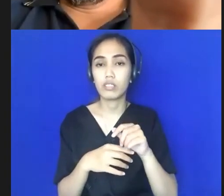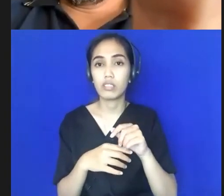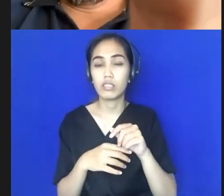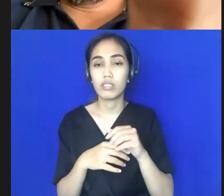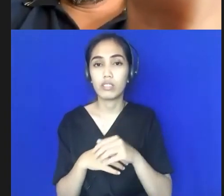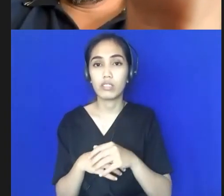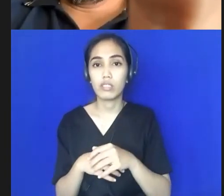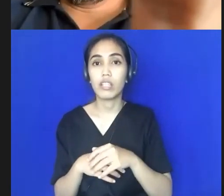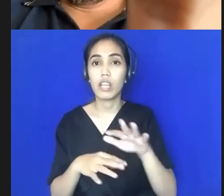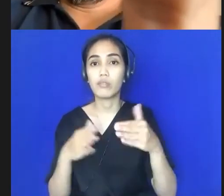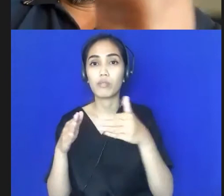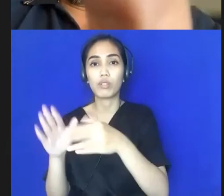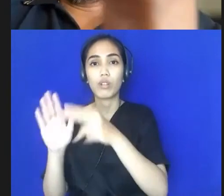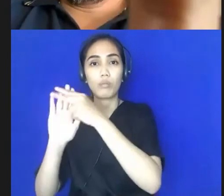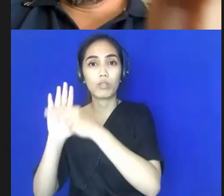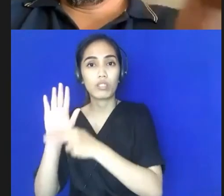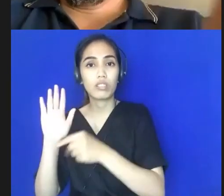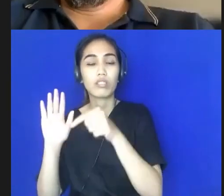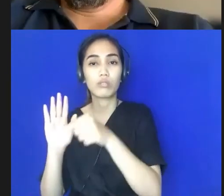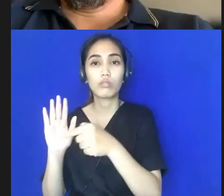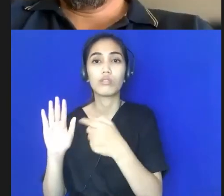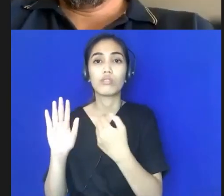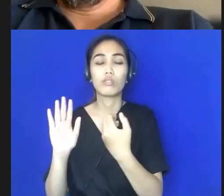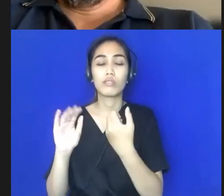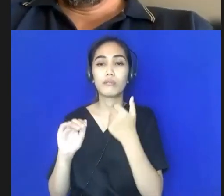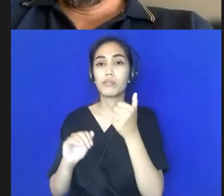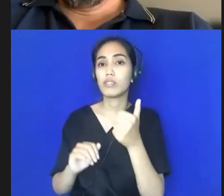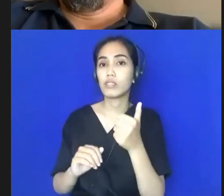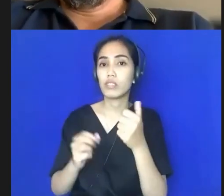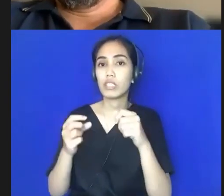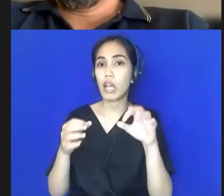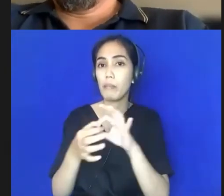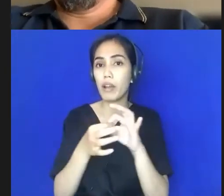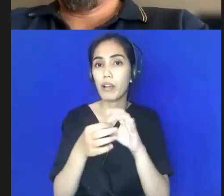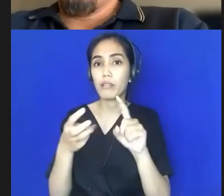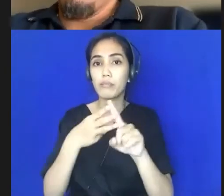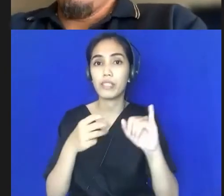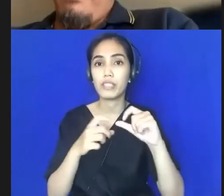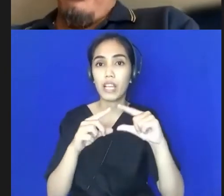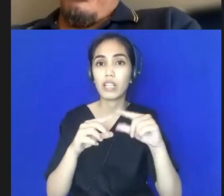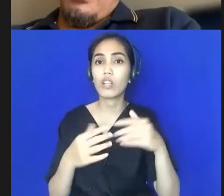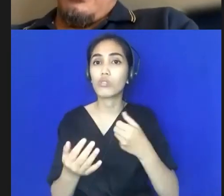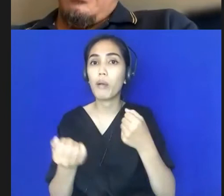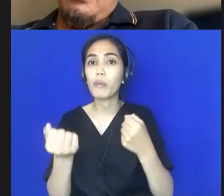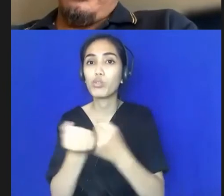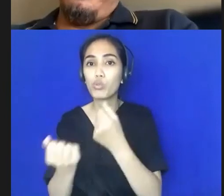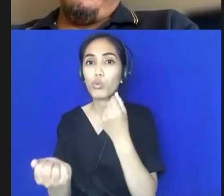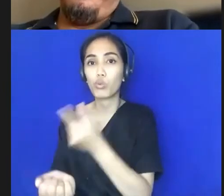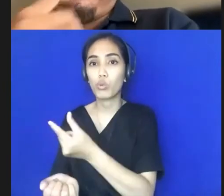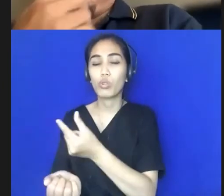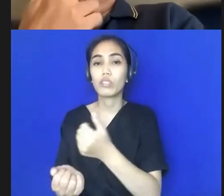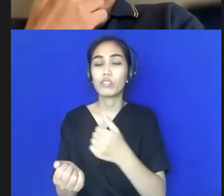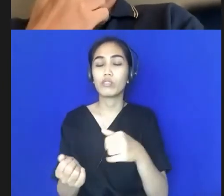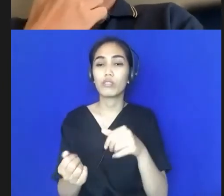specific programs I've already described, like Mitra Youth and BISA, we're also funding as Ibu Dani